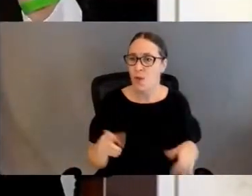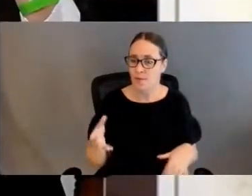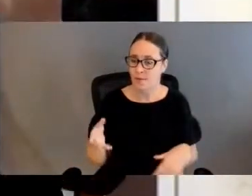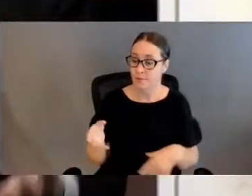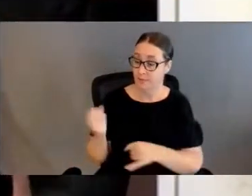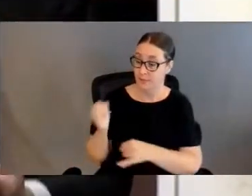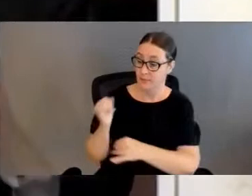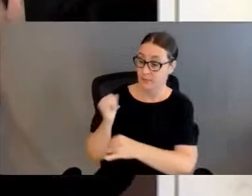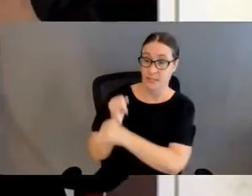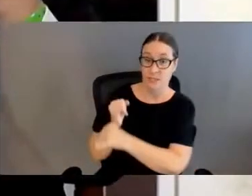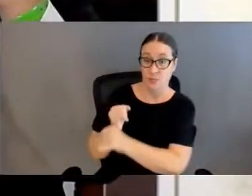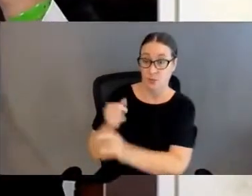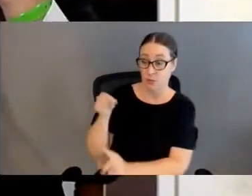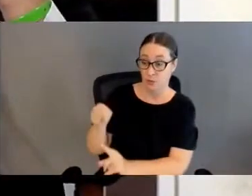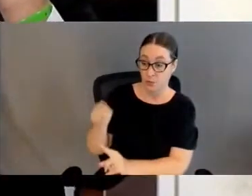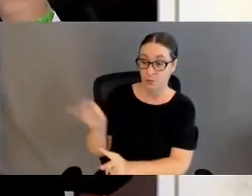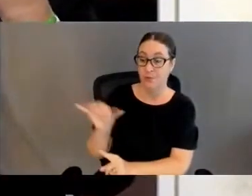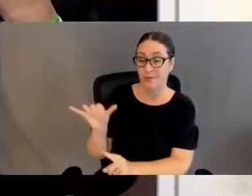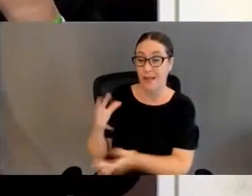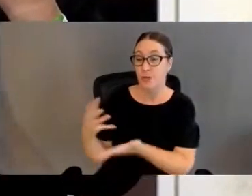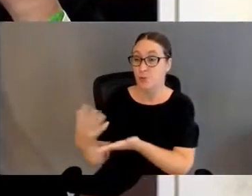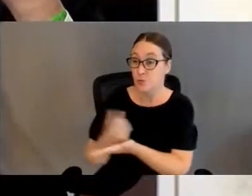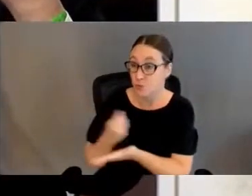institutions, Treasury,